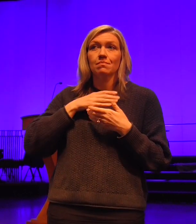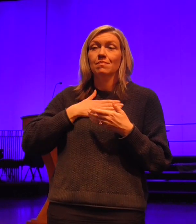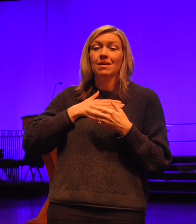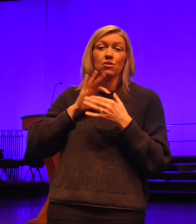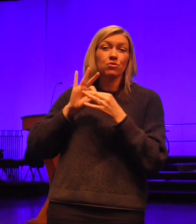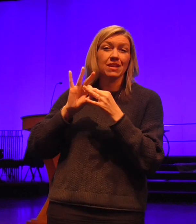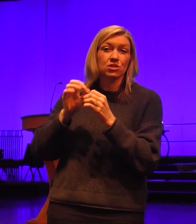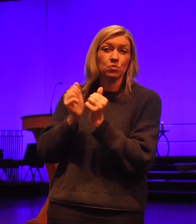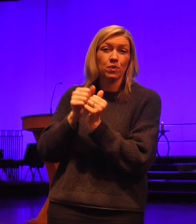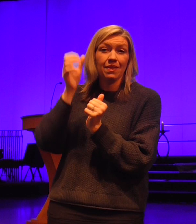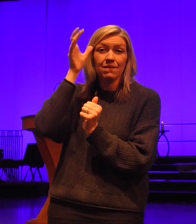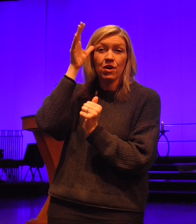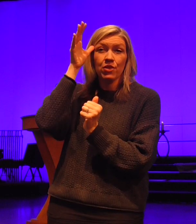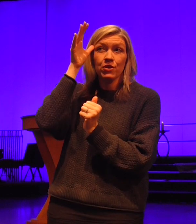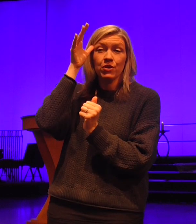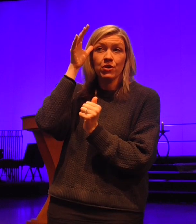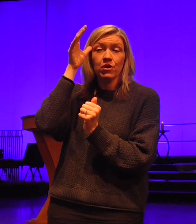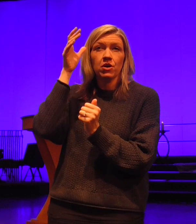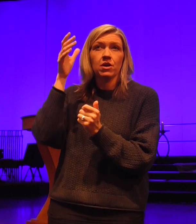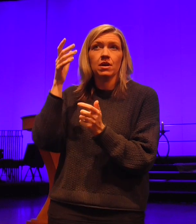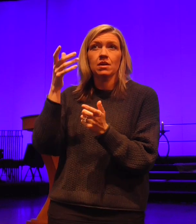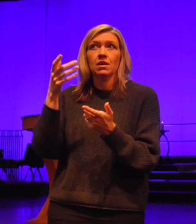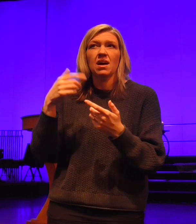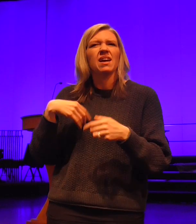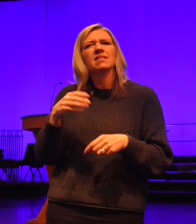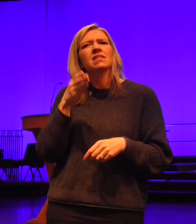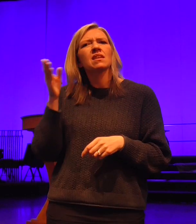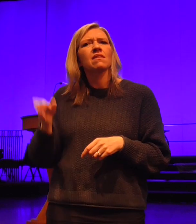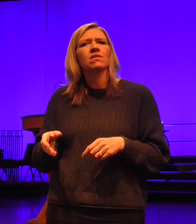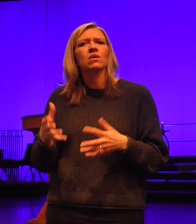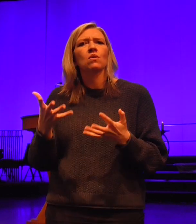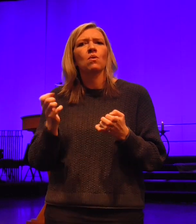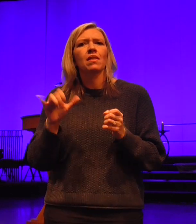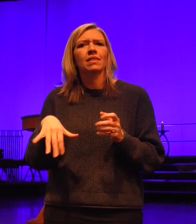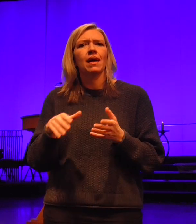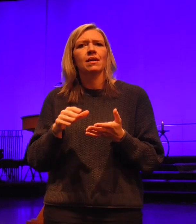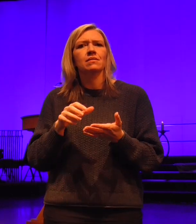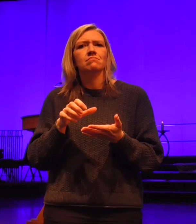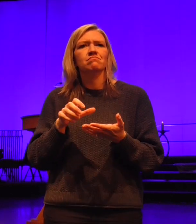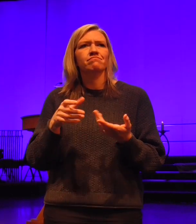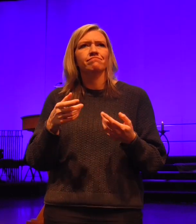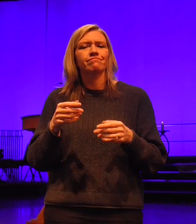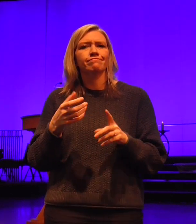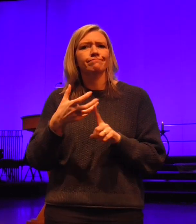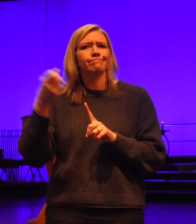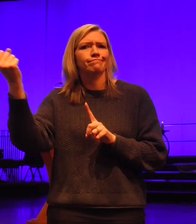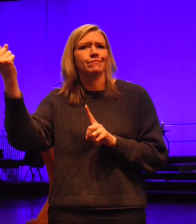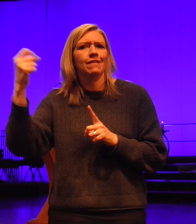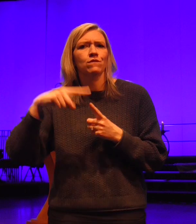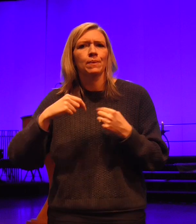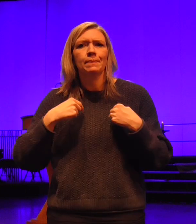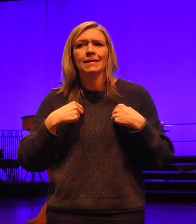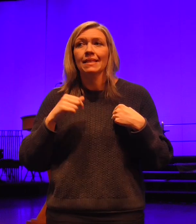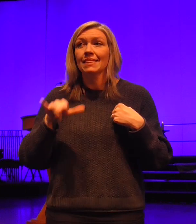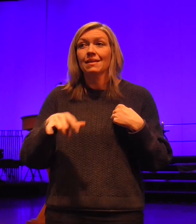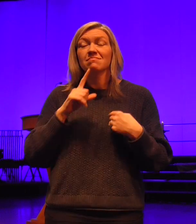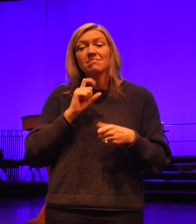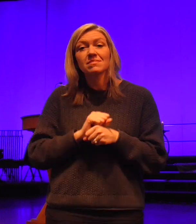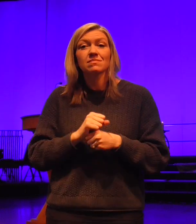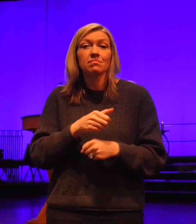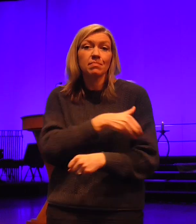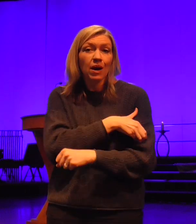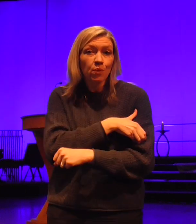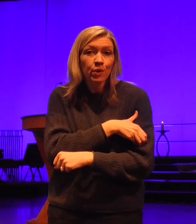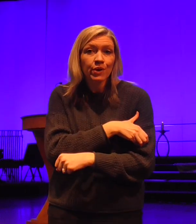my Father that I would never want to have taken away from me. It's a strength, it's a power,